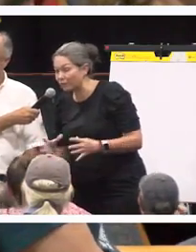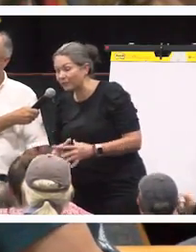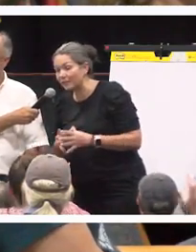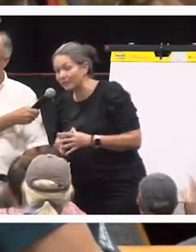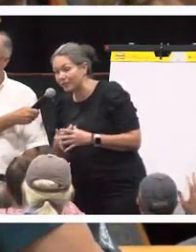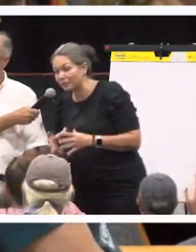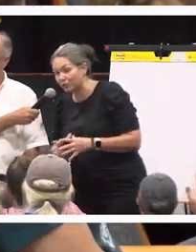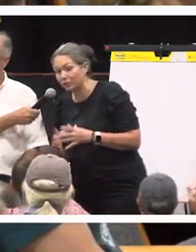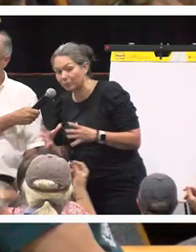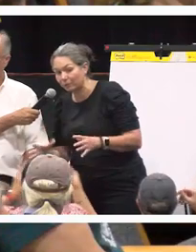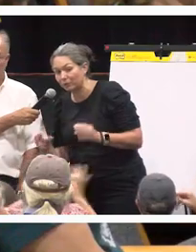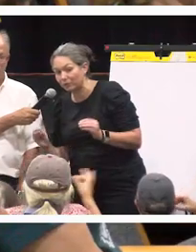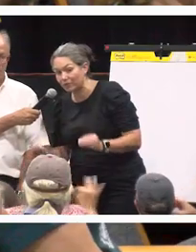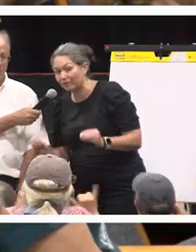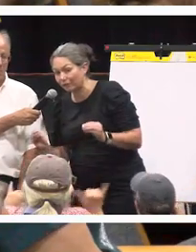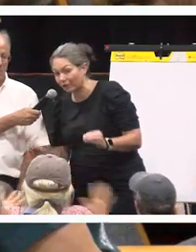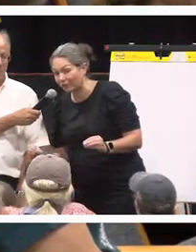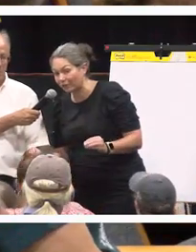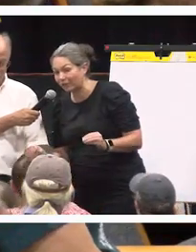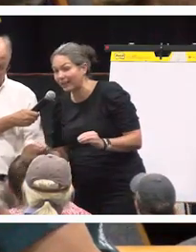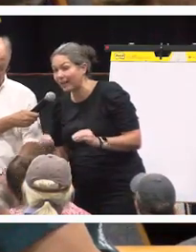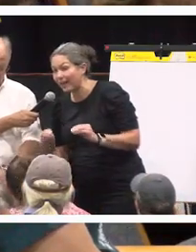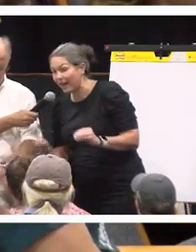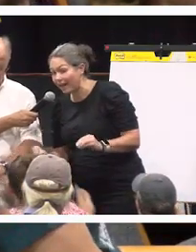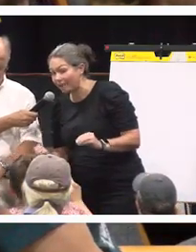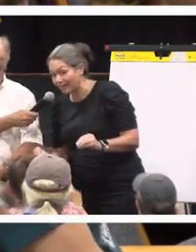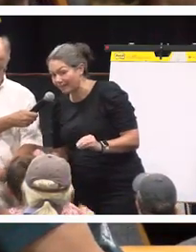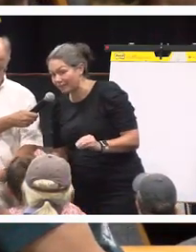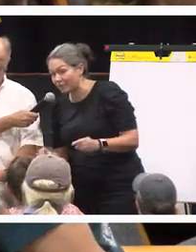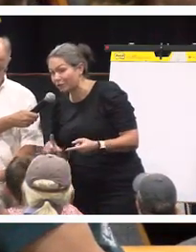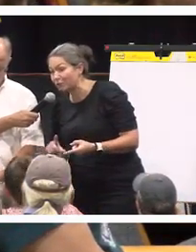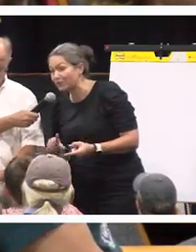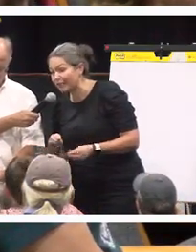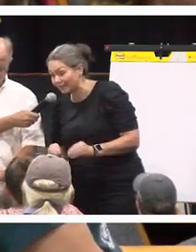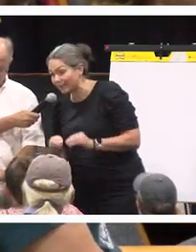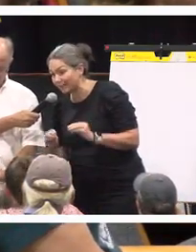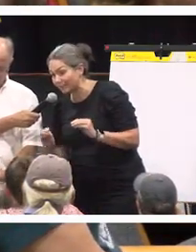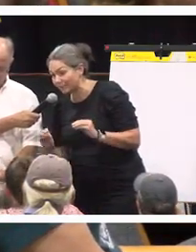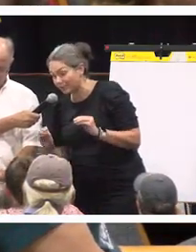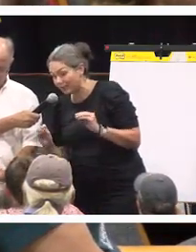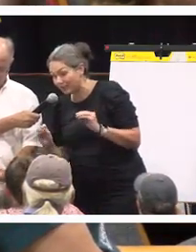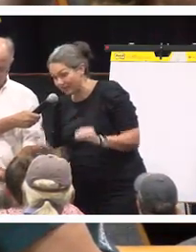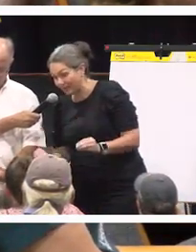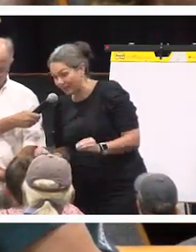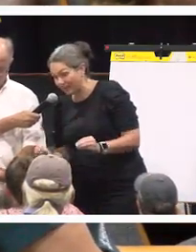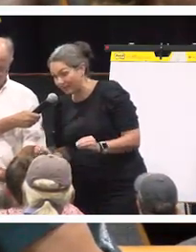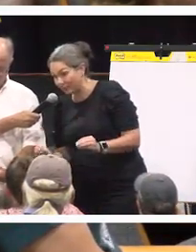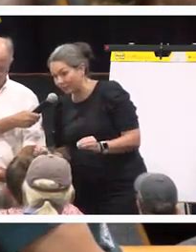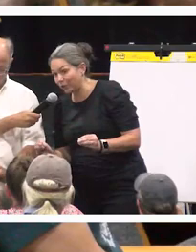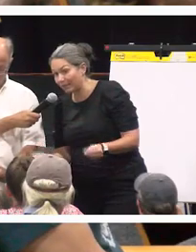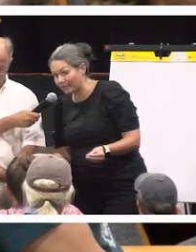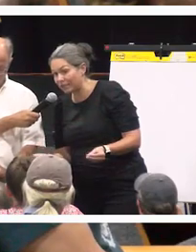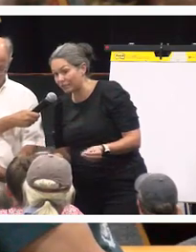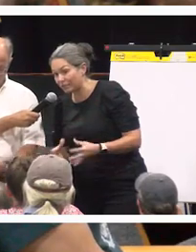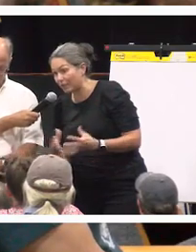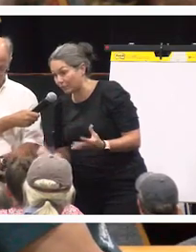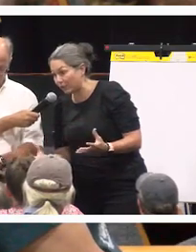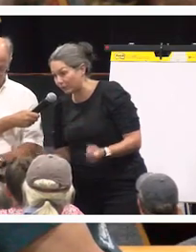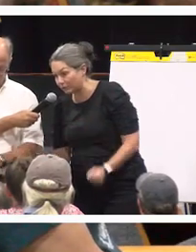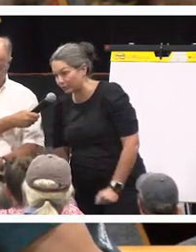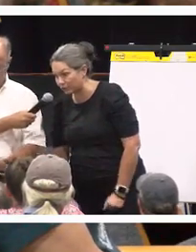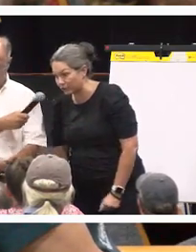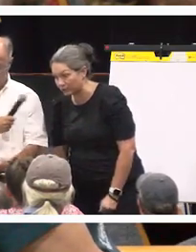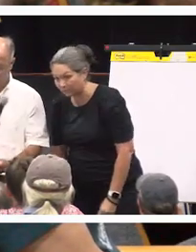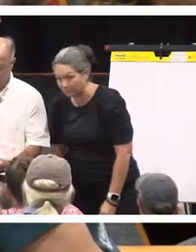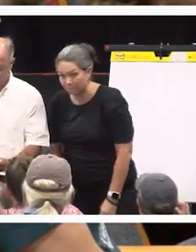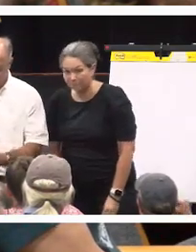TV. So we need to make sure that people who are deaf and hard of hearing have access to sign language interpreted messages so they know